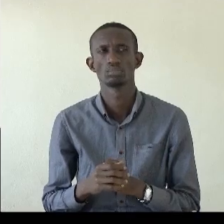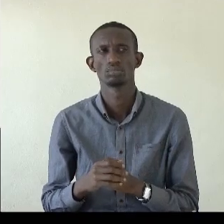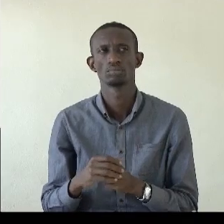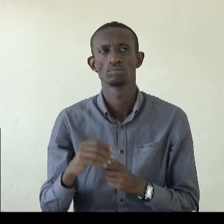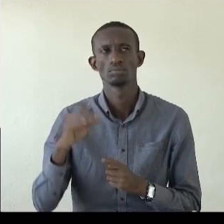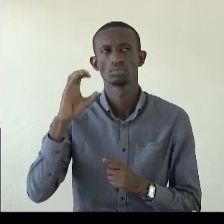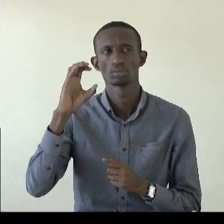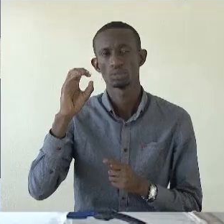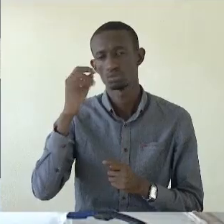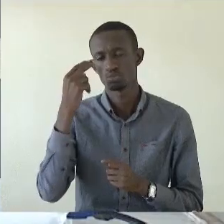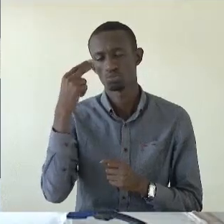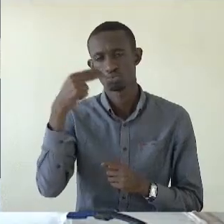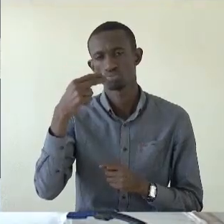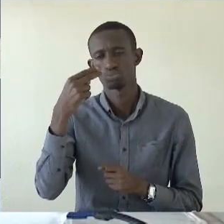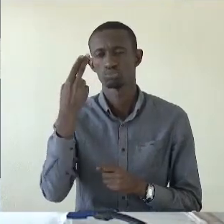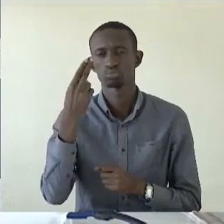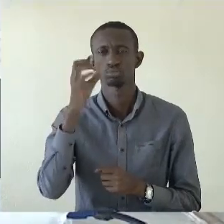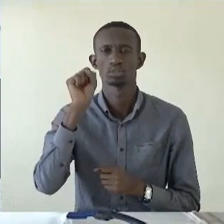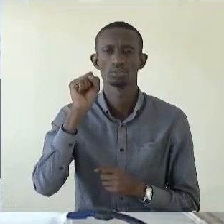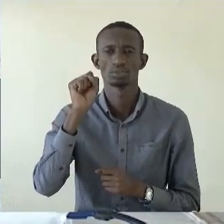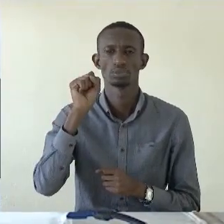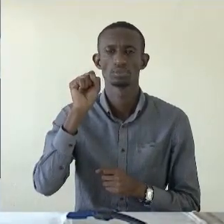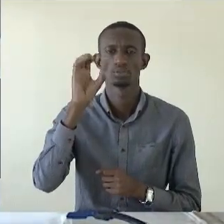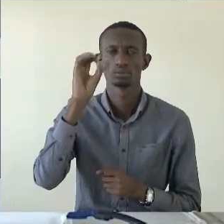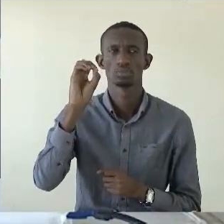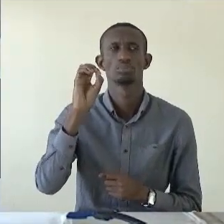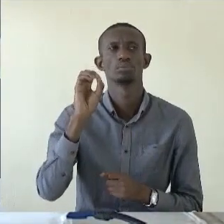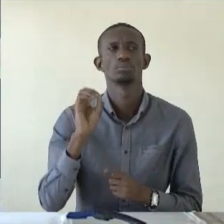sulfuric acid. So those are some of the reagents used